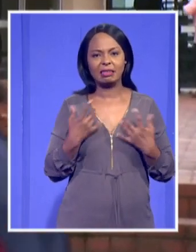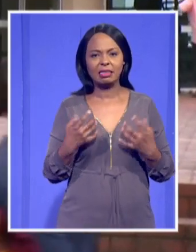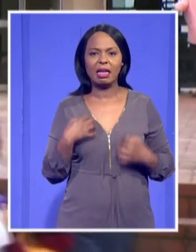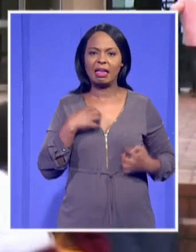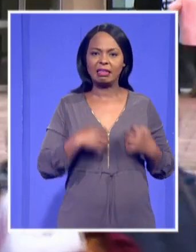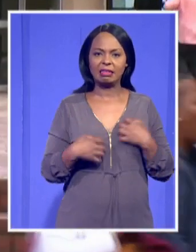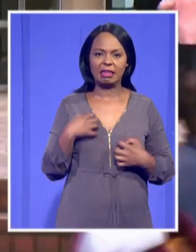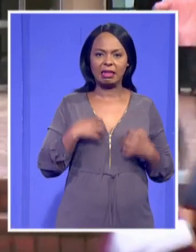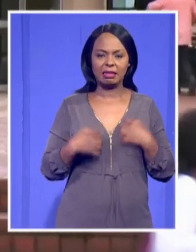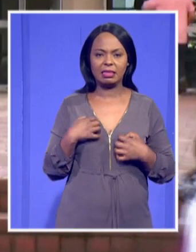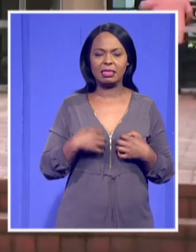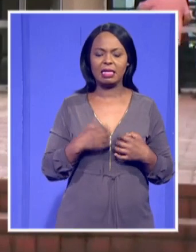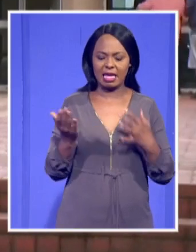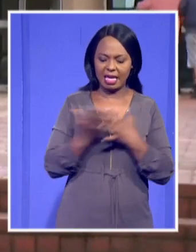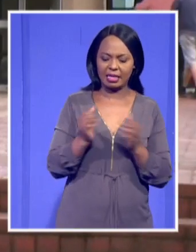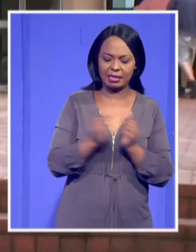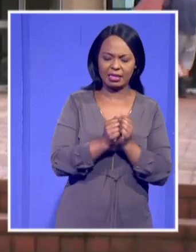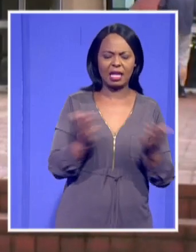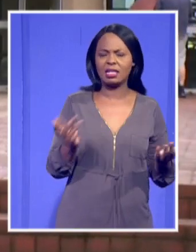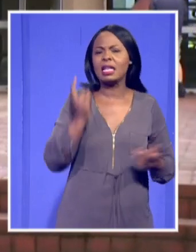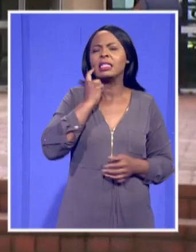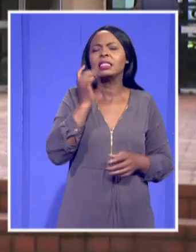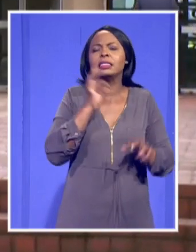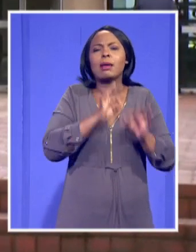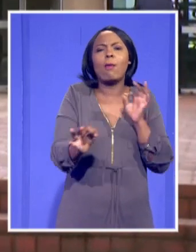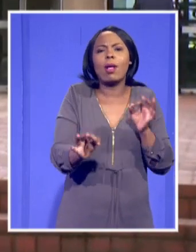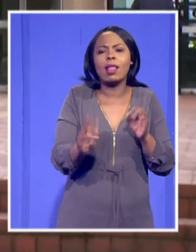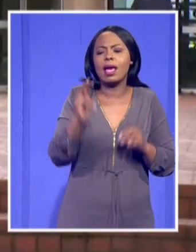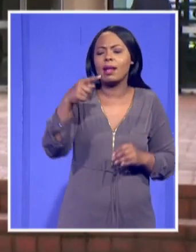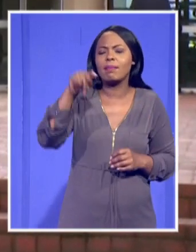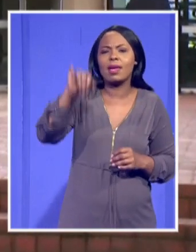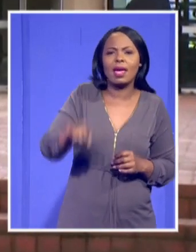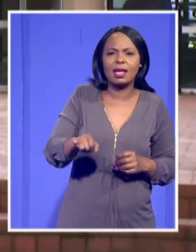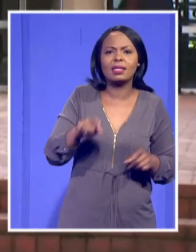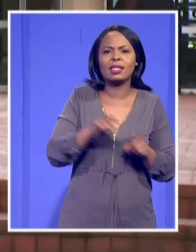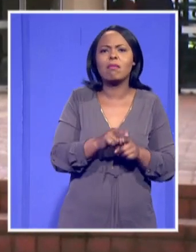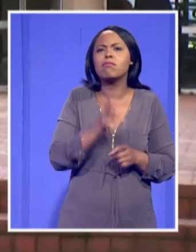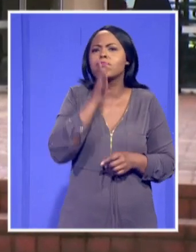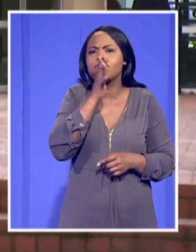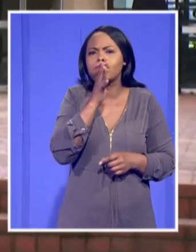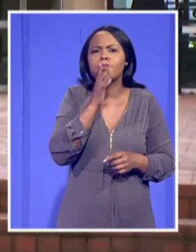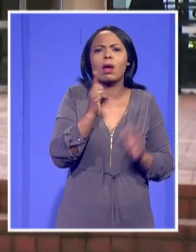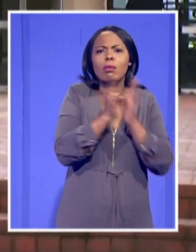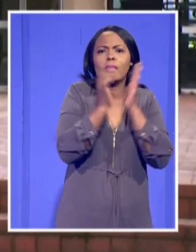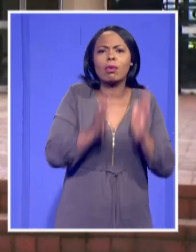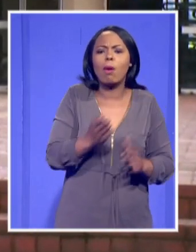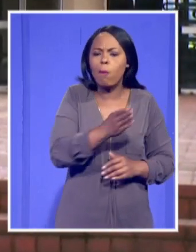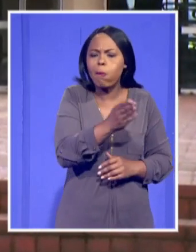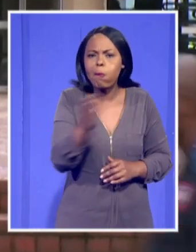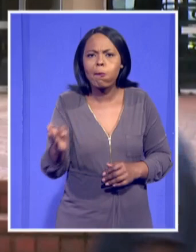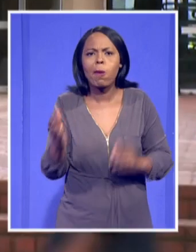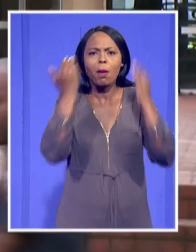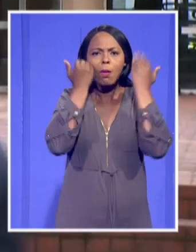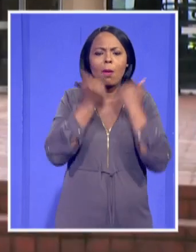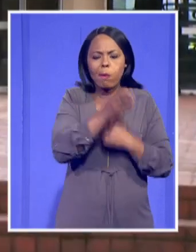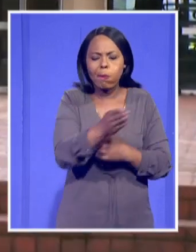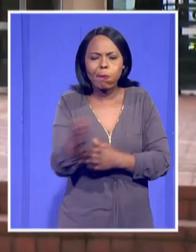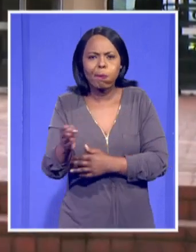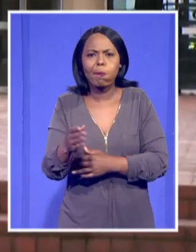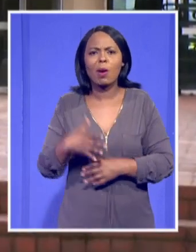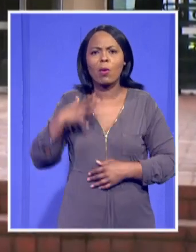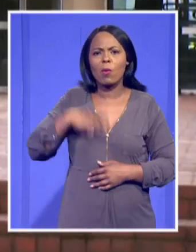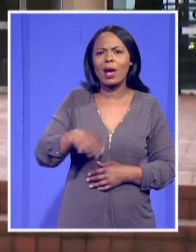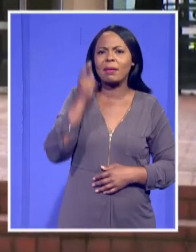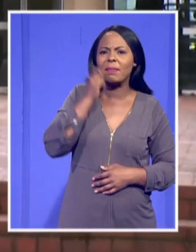it's a simple thing. NPA, with all the hundreds and hundreds of prosecutors they have, why is it that they're insisting on a man